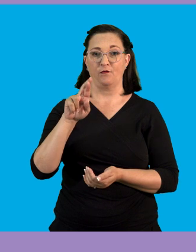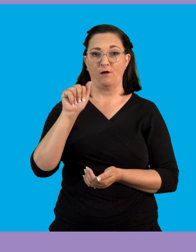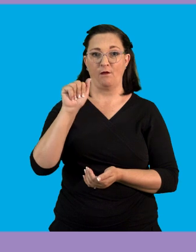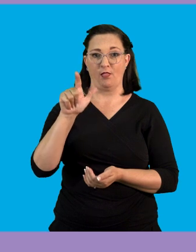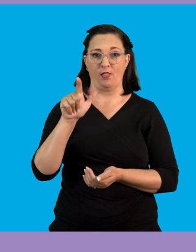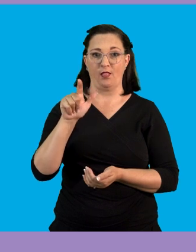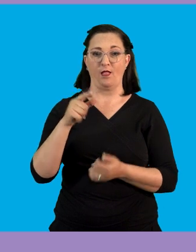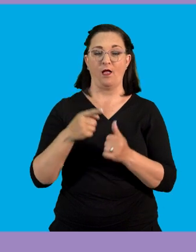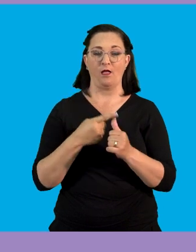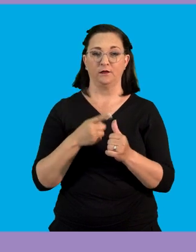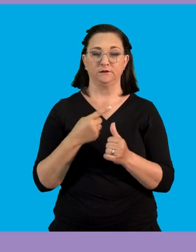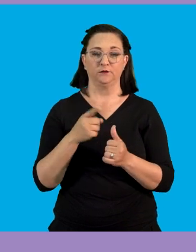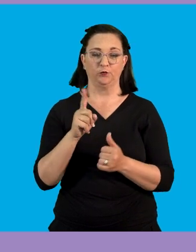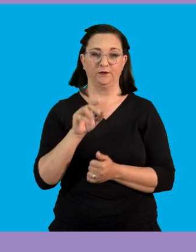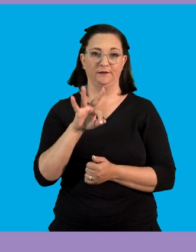would be equals to